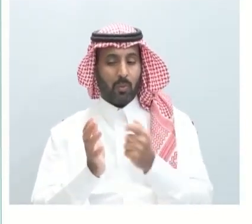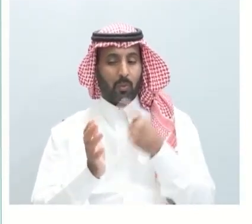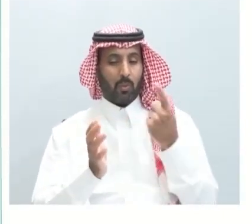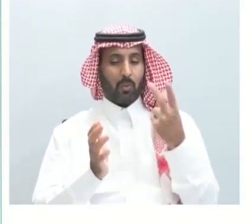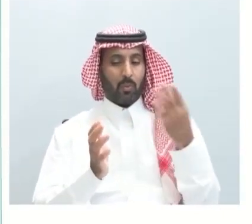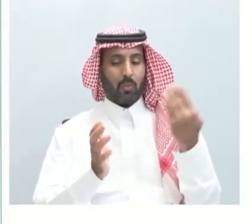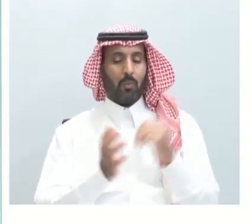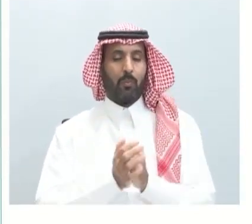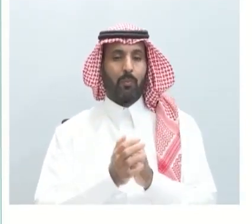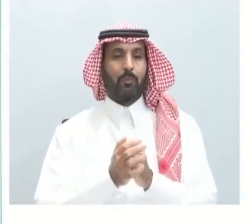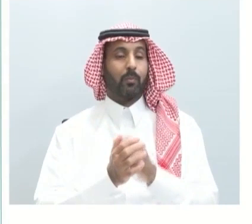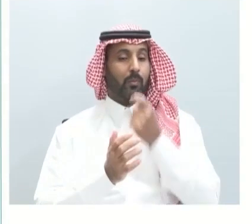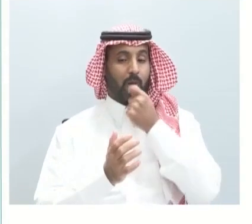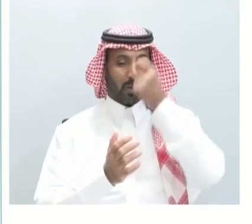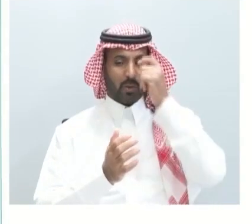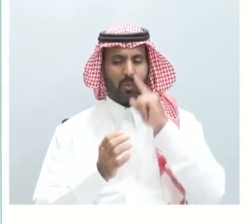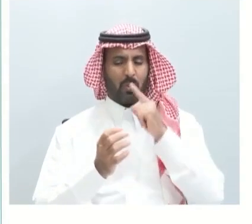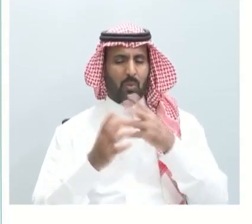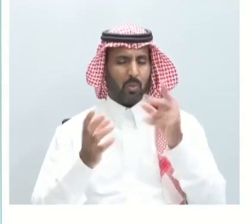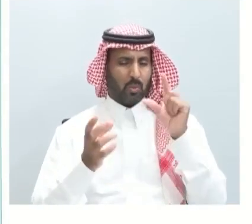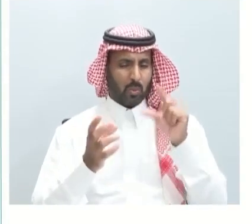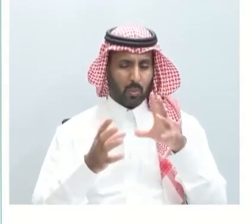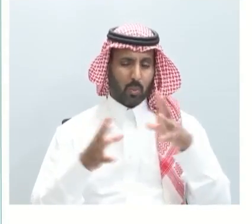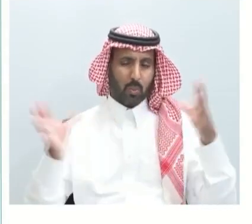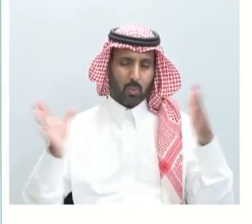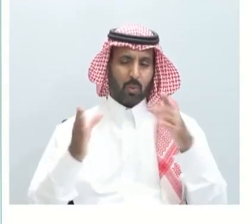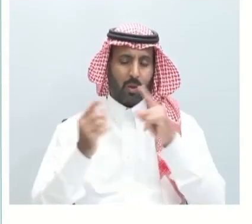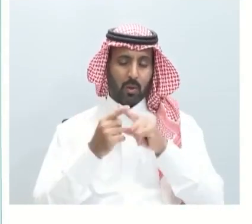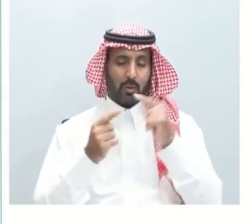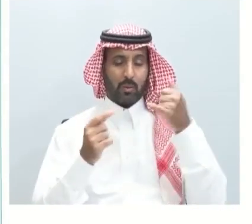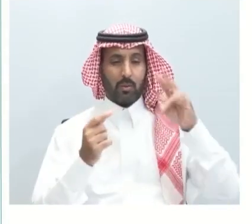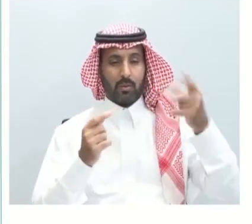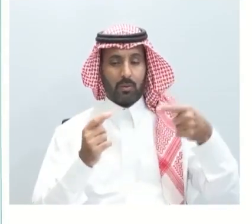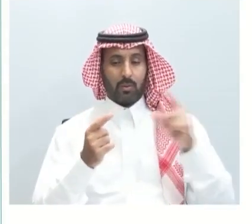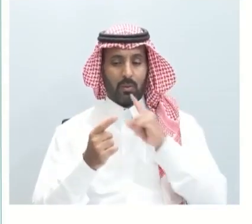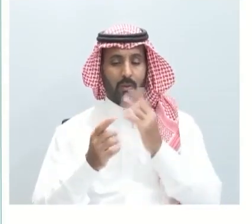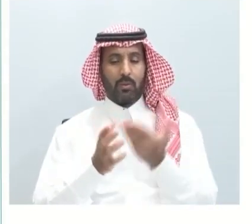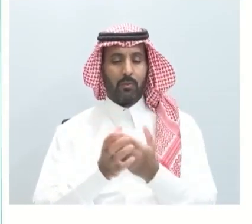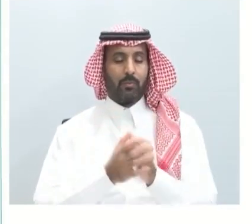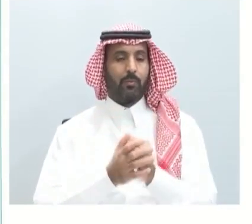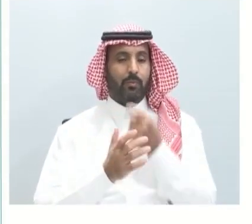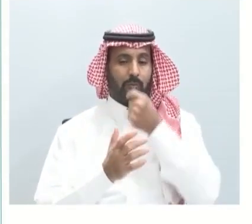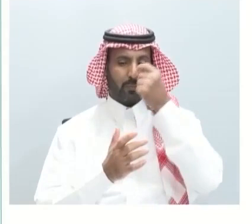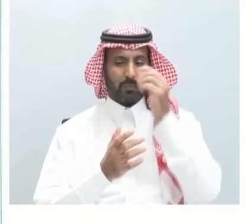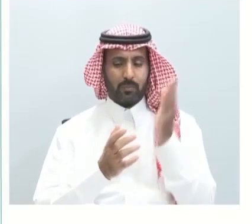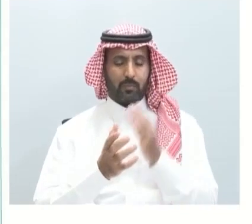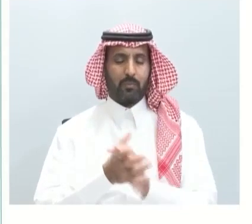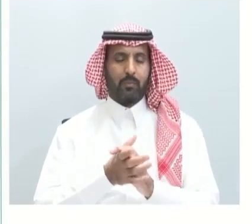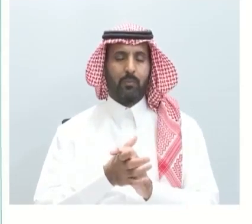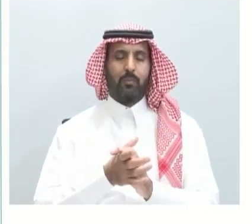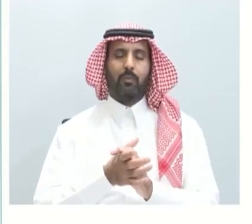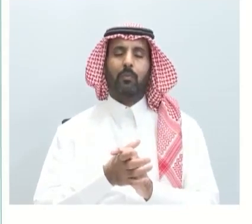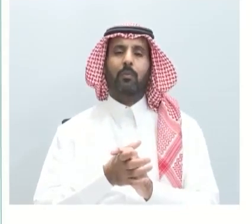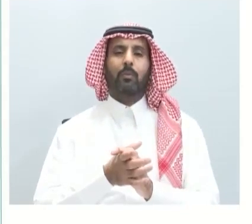remember them. Multiple adjectives, two and enough. Gerunds as subjects, adverbs of manner. Gerunds after verbs,